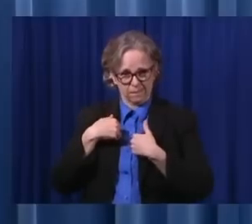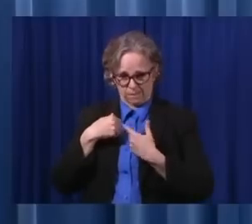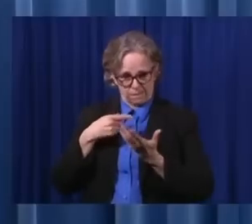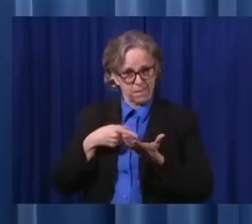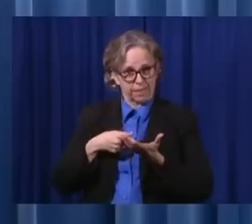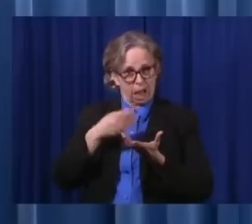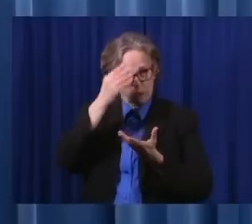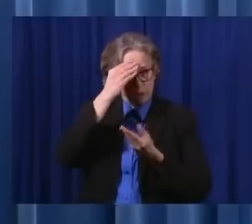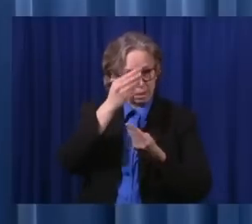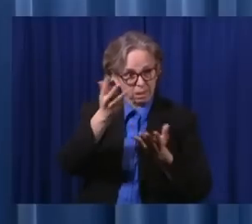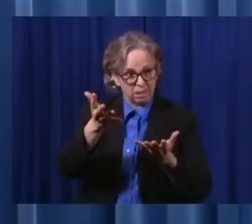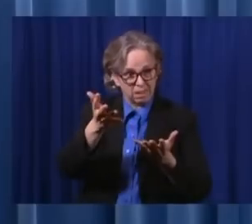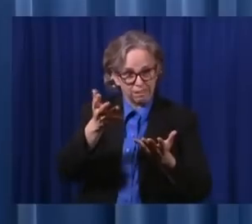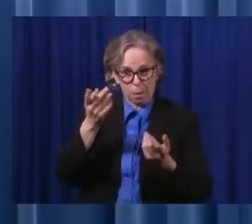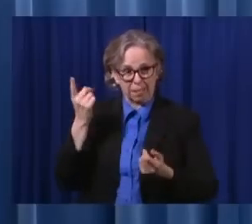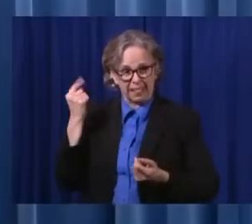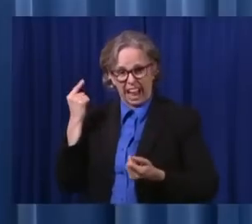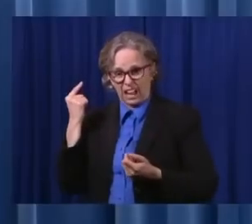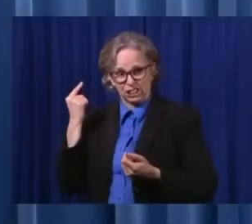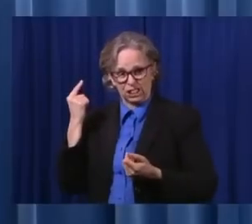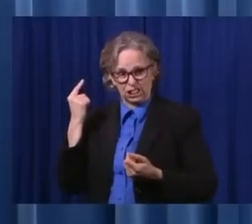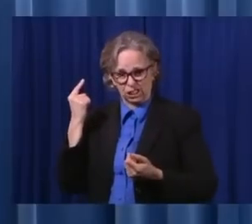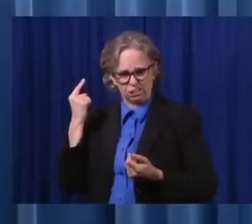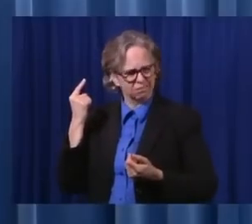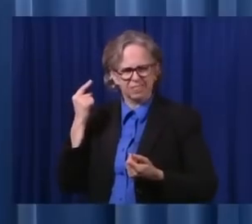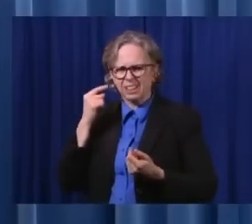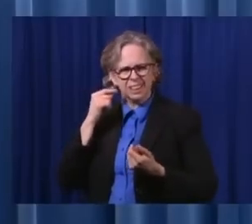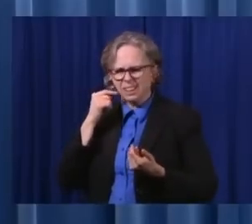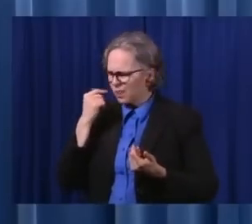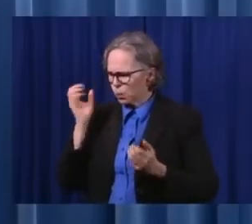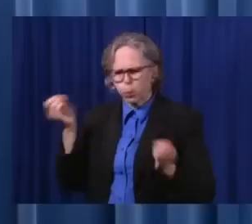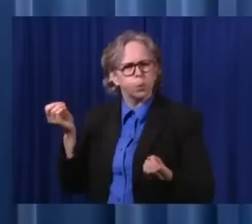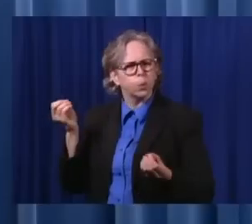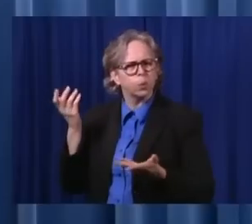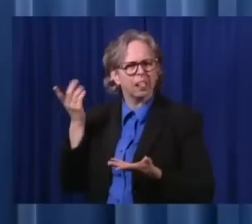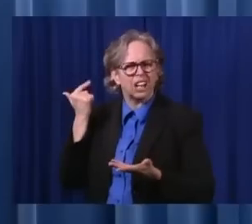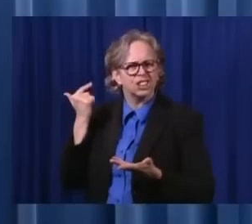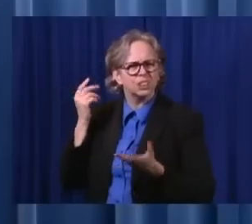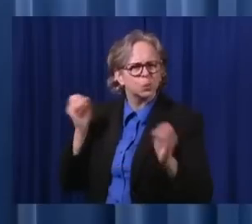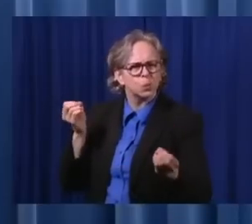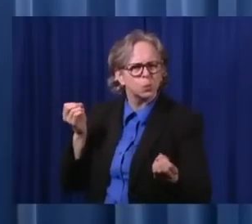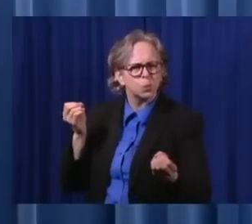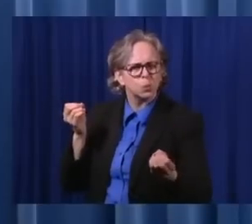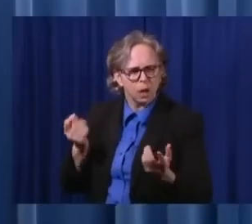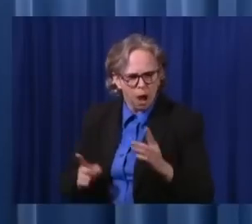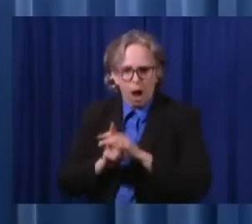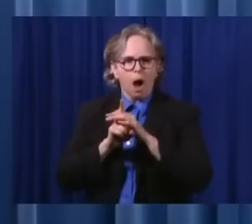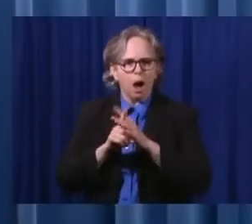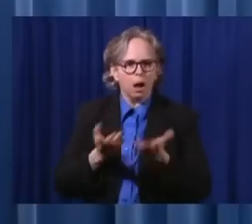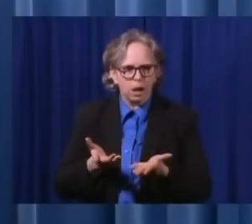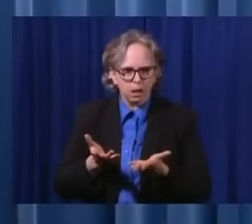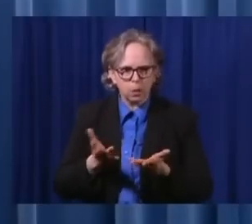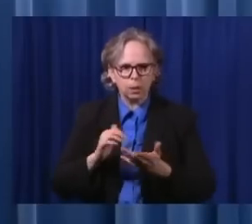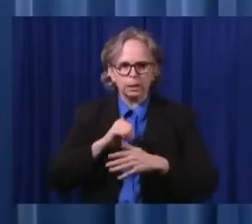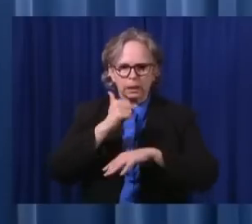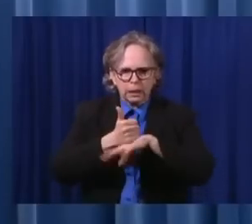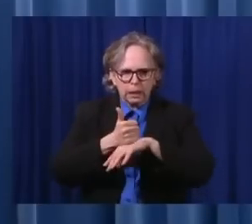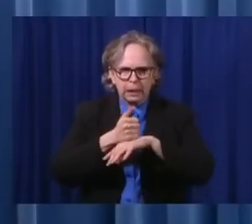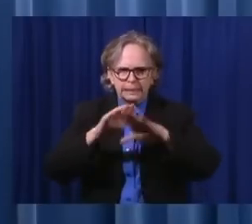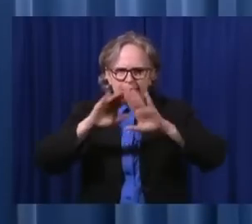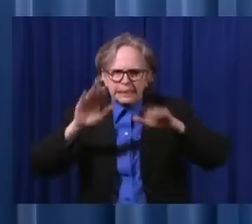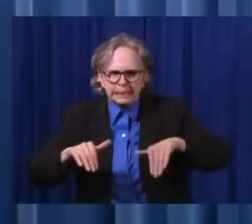have been available. And we have put it together by getting the hospitals to give us the